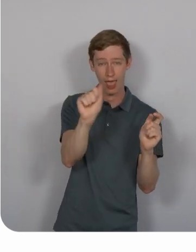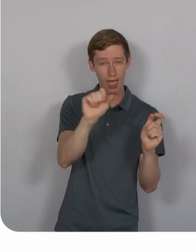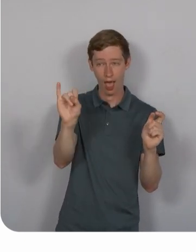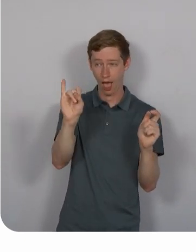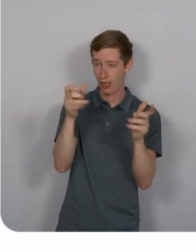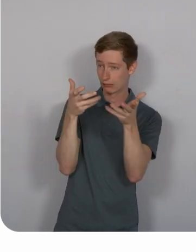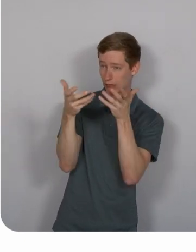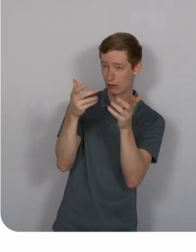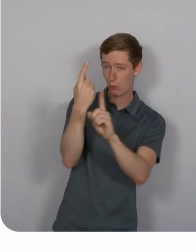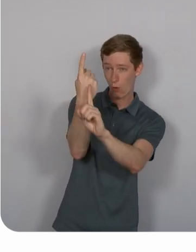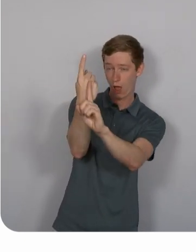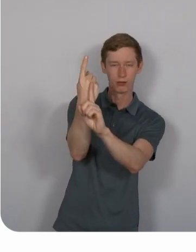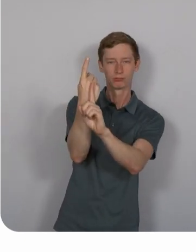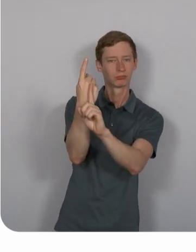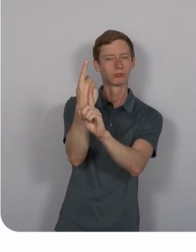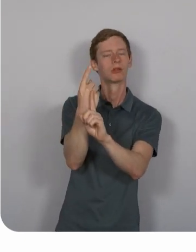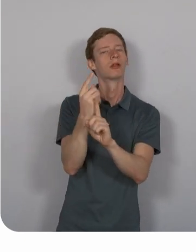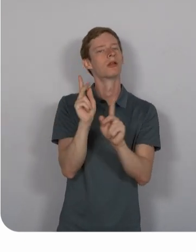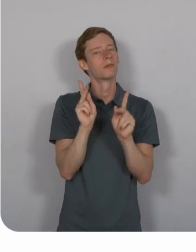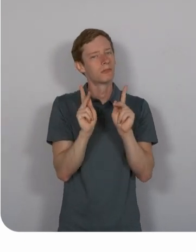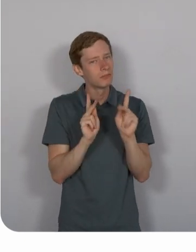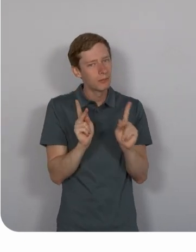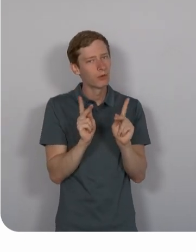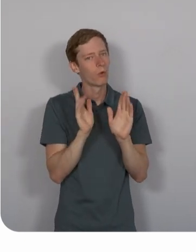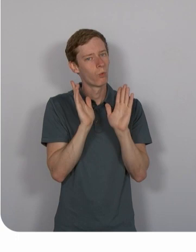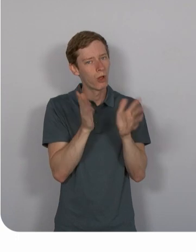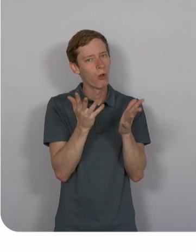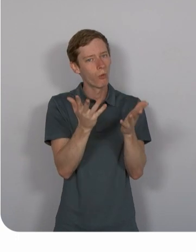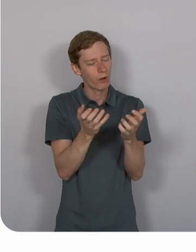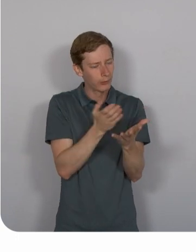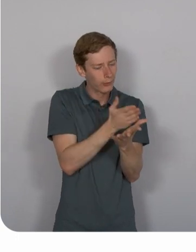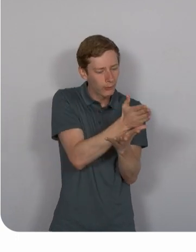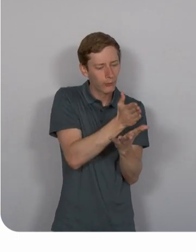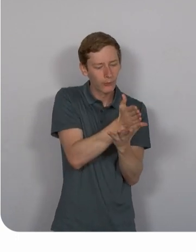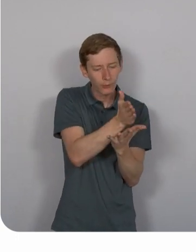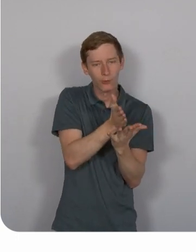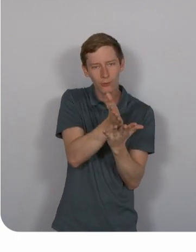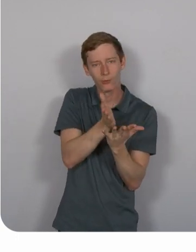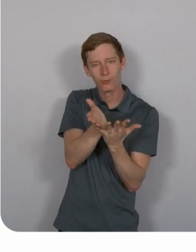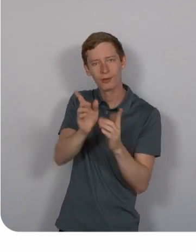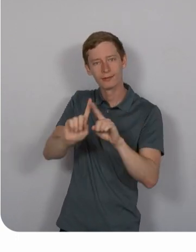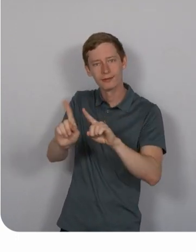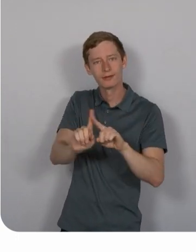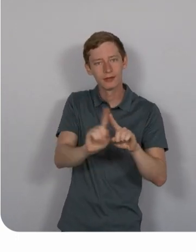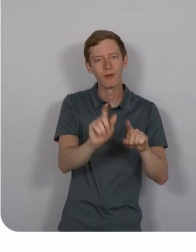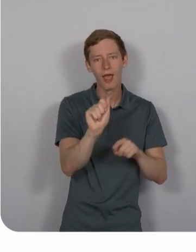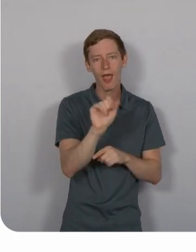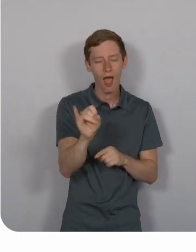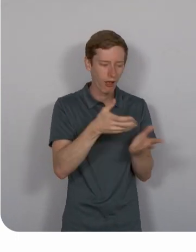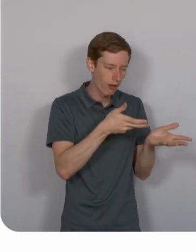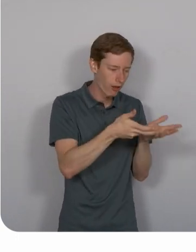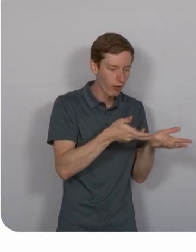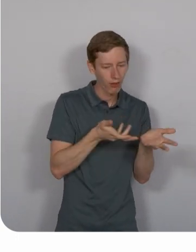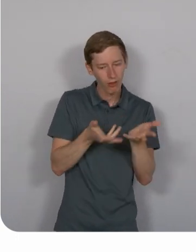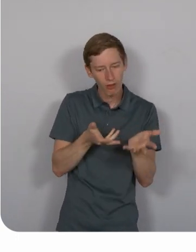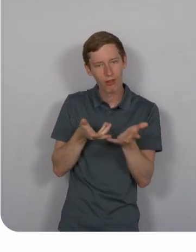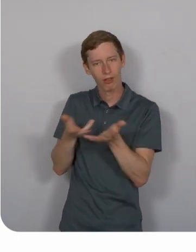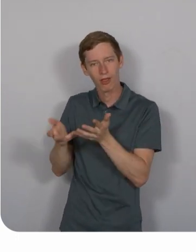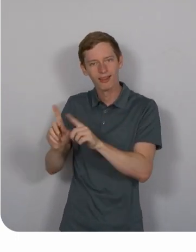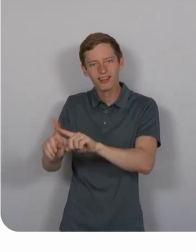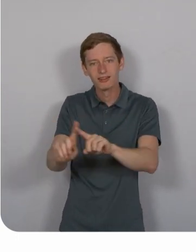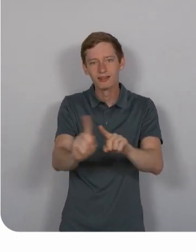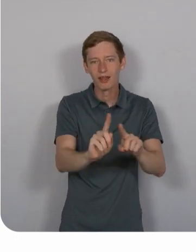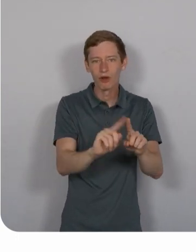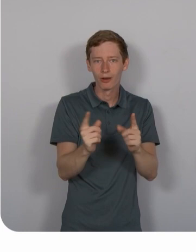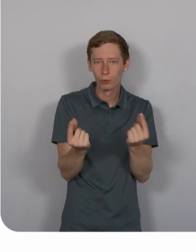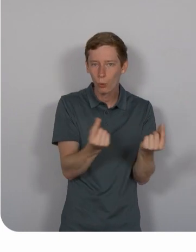our view is that, you know, people are going to want to interact with a bunch of different AIs for the different things that you want to do. And I actually think that